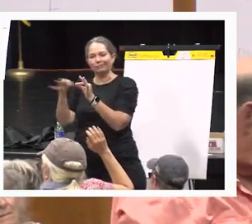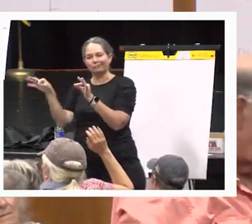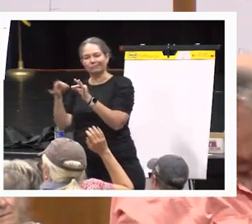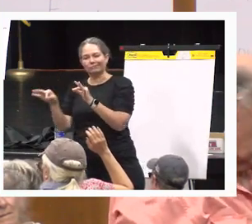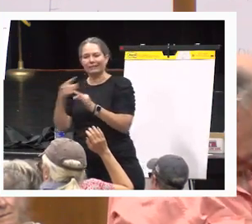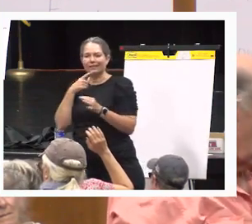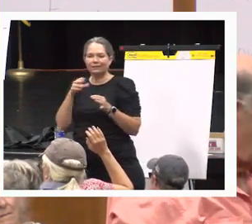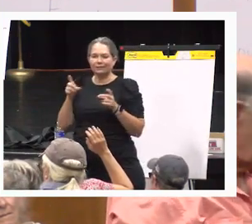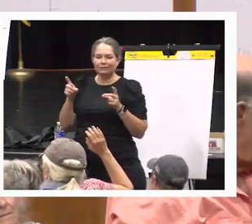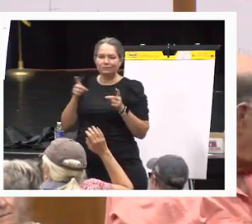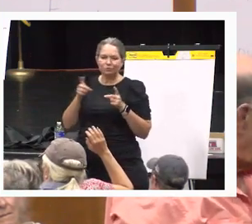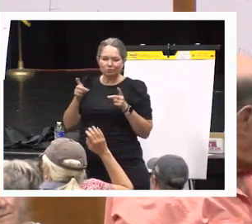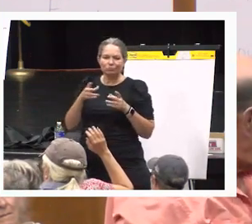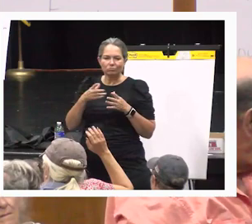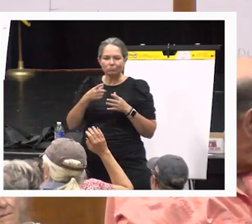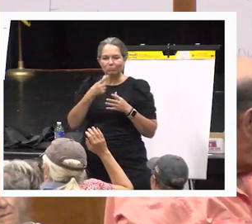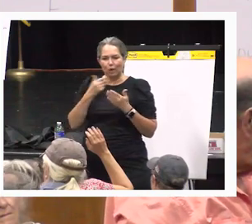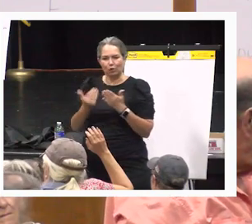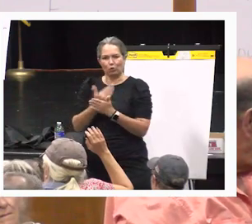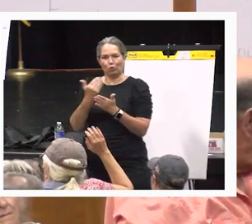describes a new commission that would